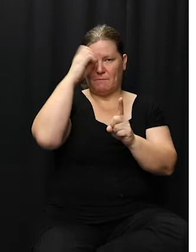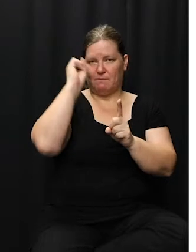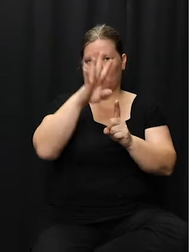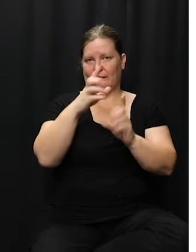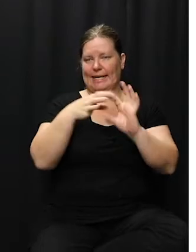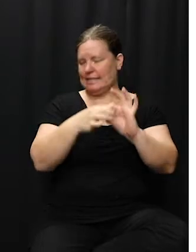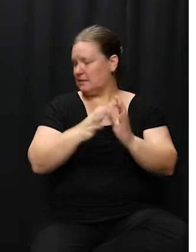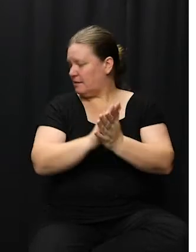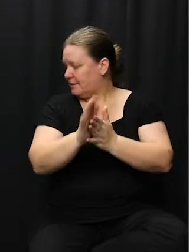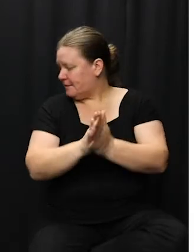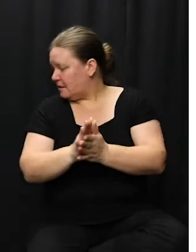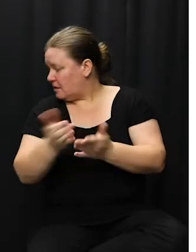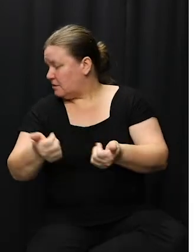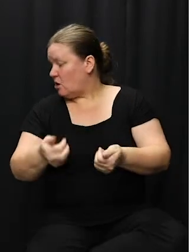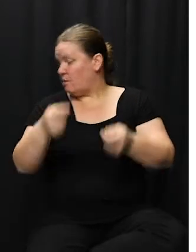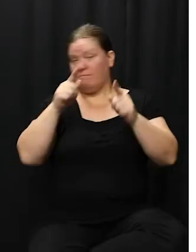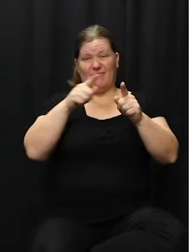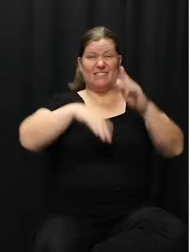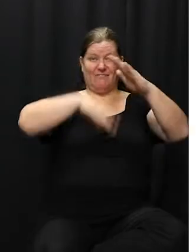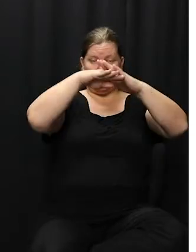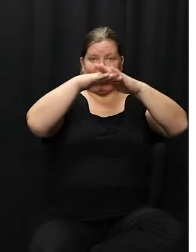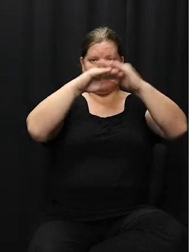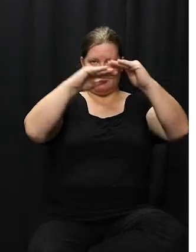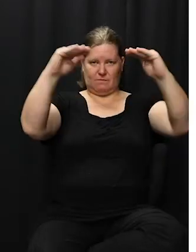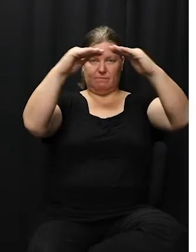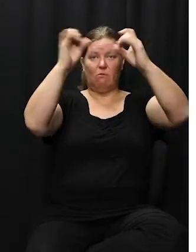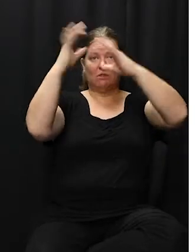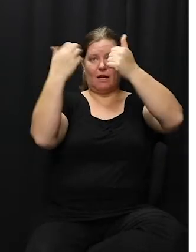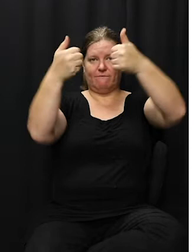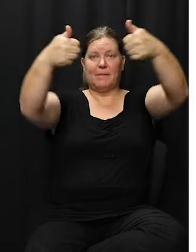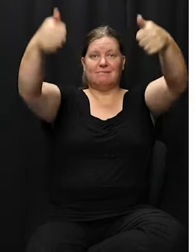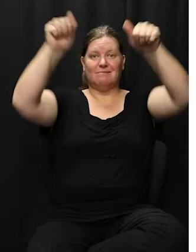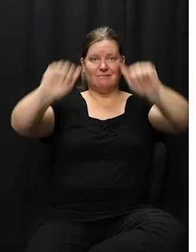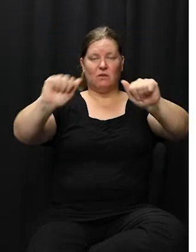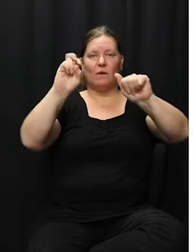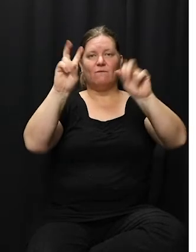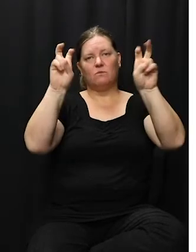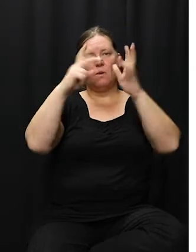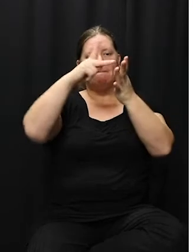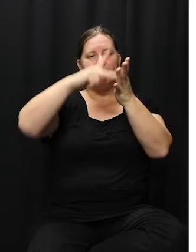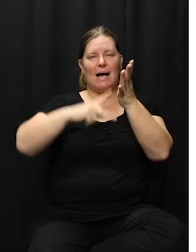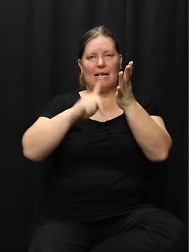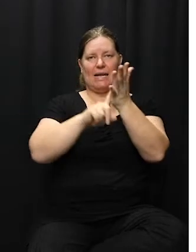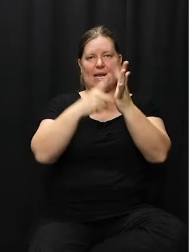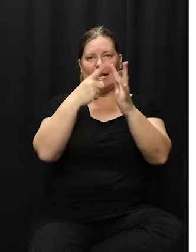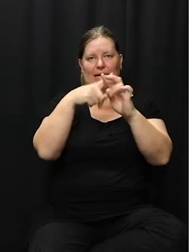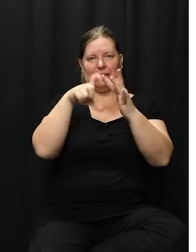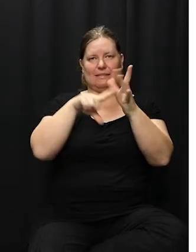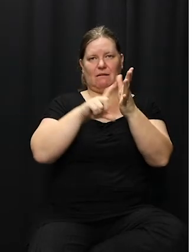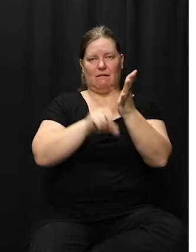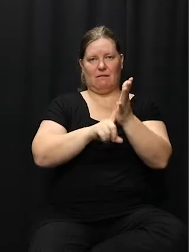I'll try to remember to put some links up to some good videos that explain things as well. So next we have partly